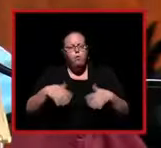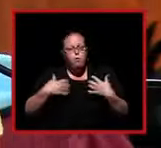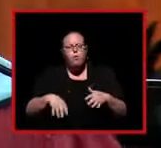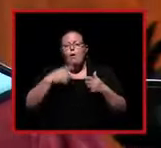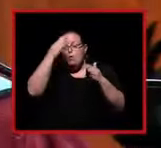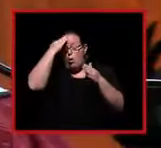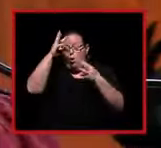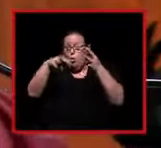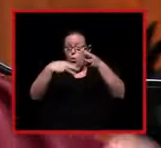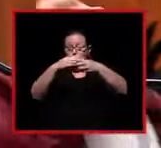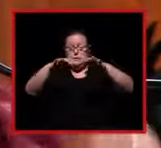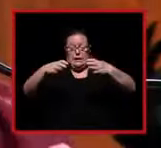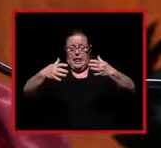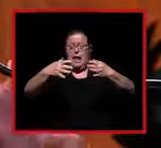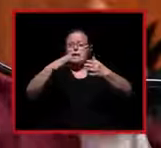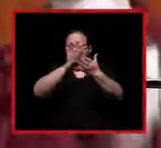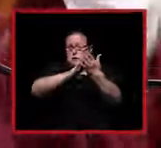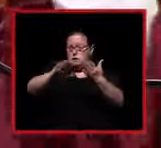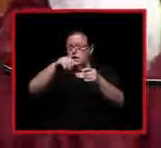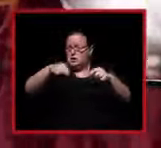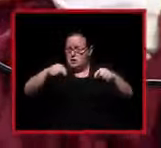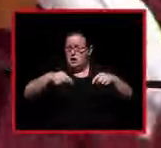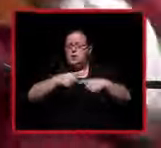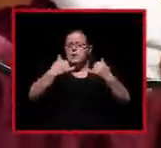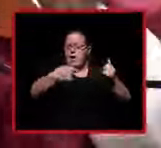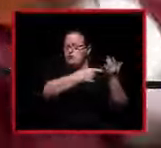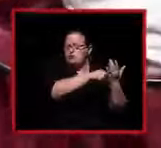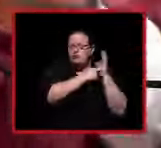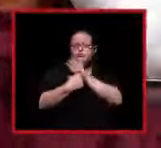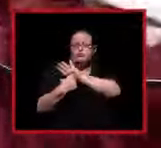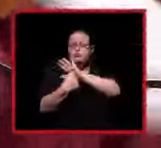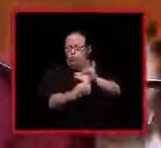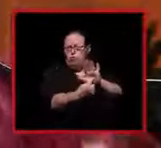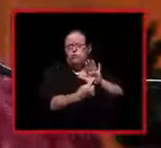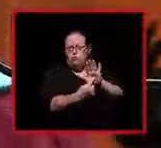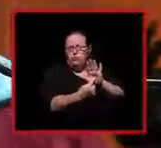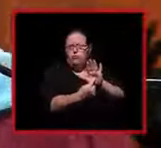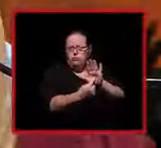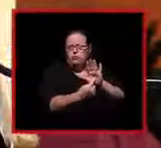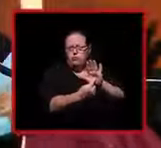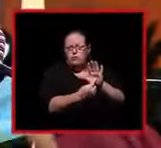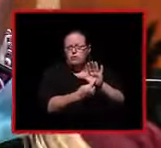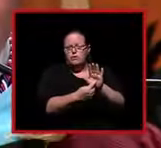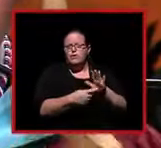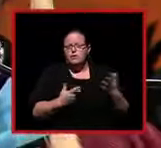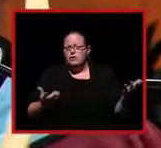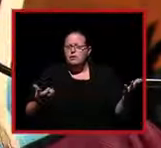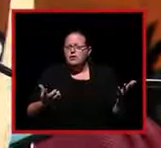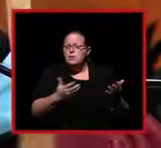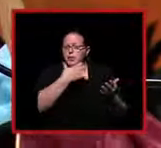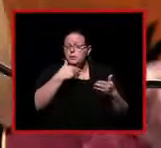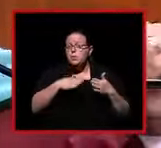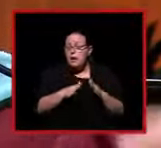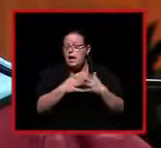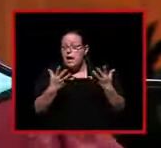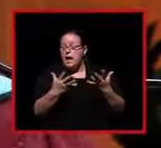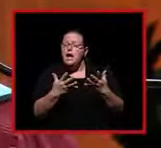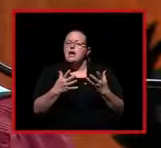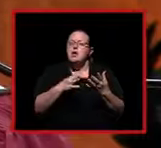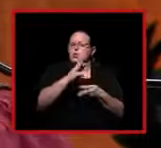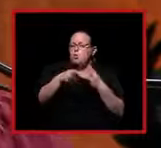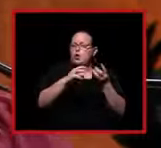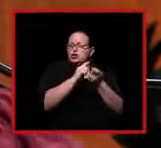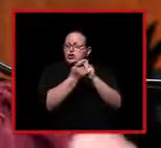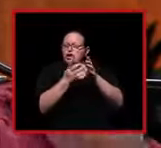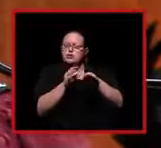a world-class institution, but now you must let everyone else know it is too. The best way to do that is to be the world